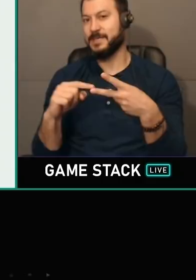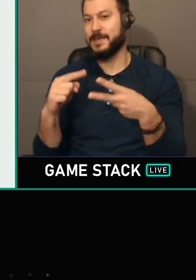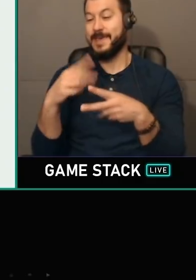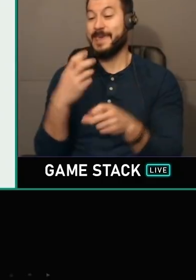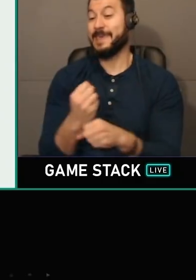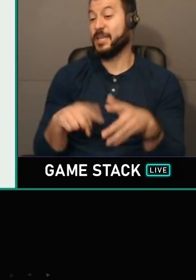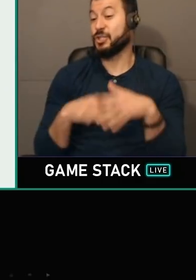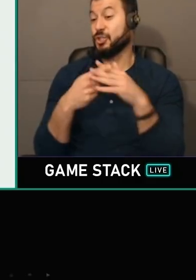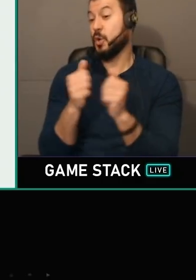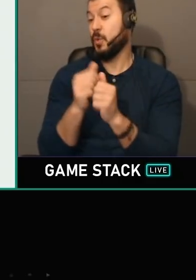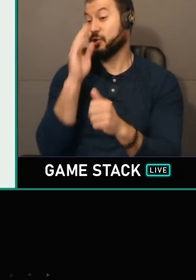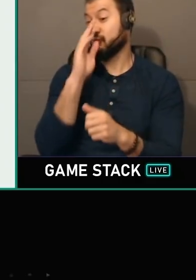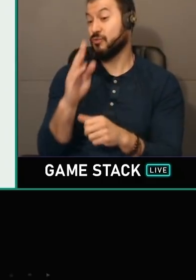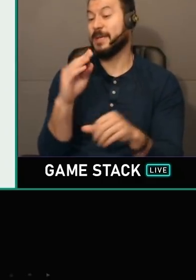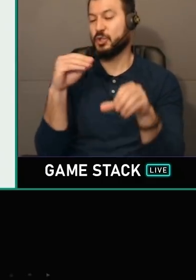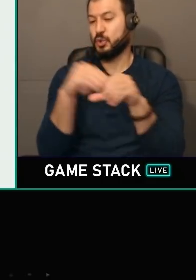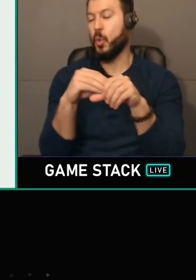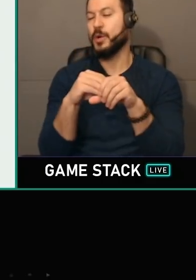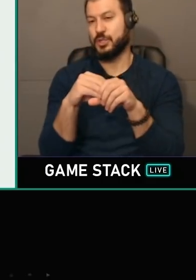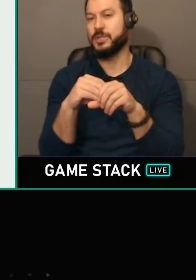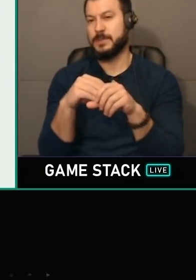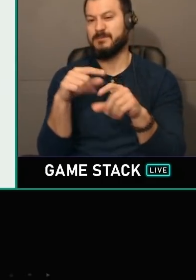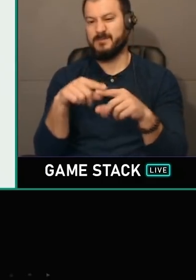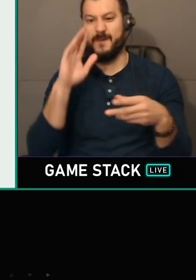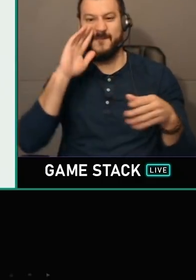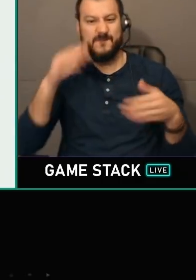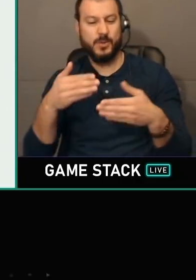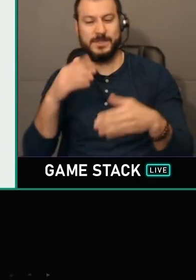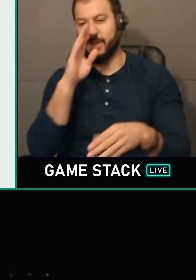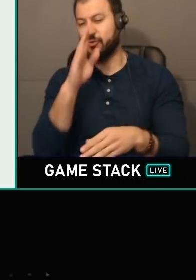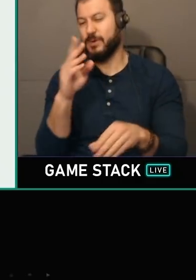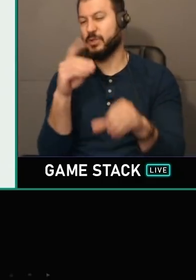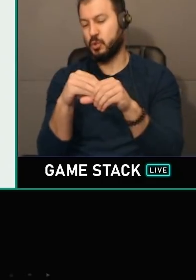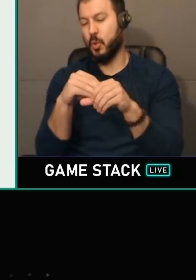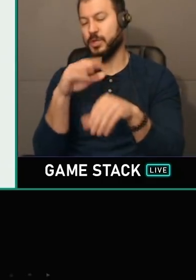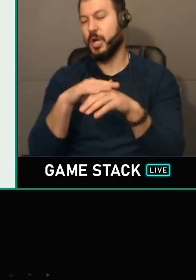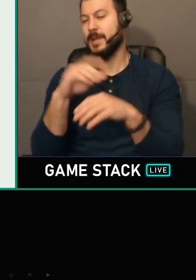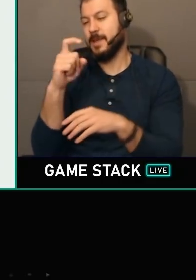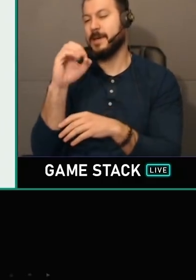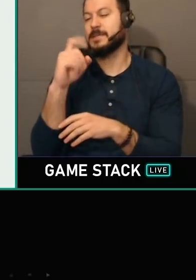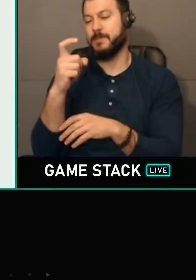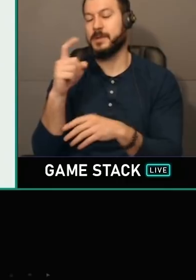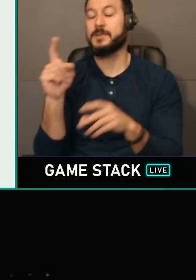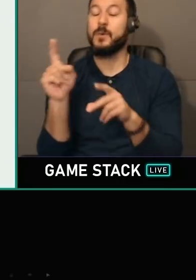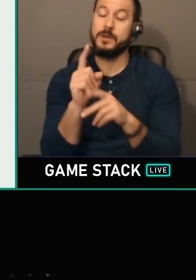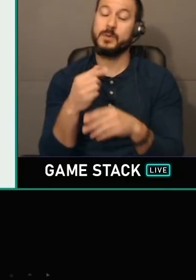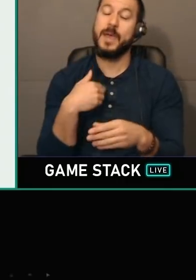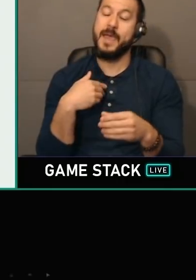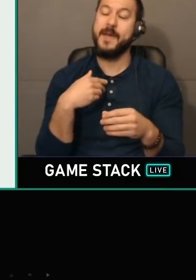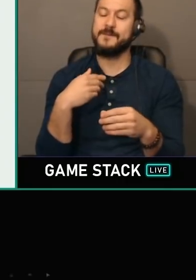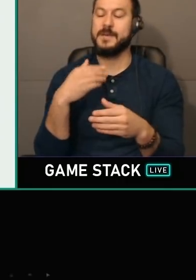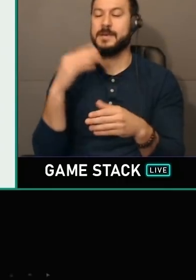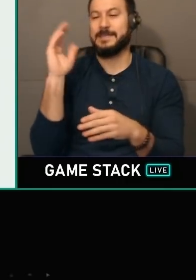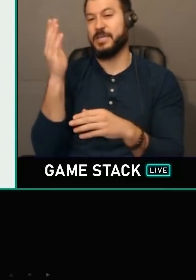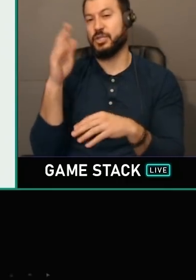DirectStorage session, which focuses on DirectStorage for Xbox. Additionally, we have a session on DirectStorage for